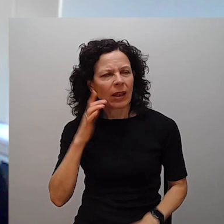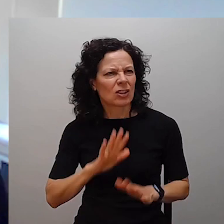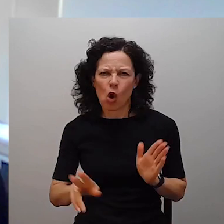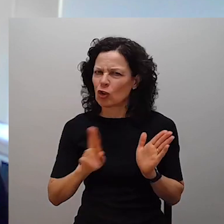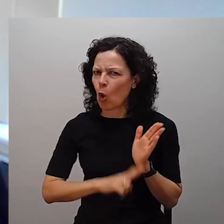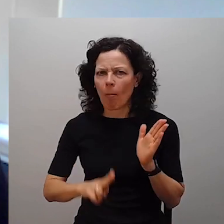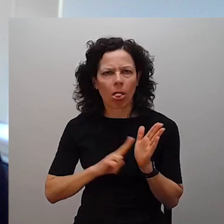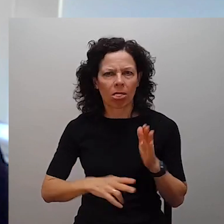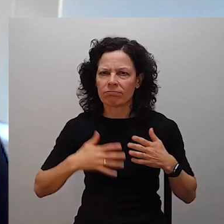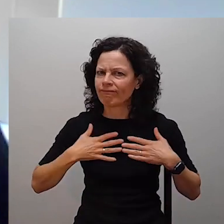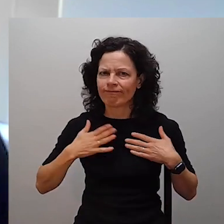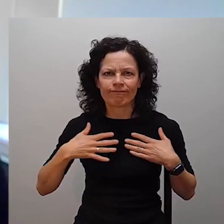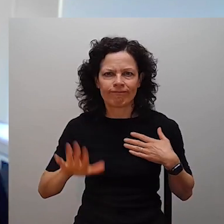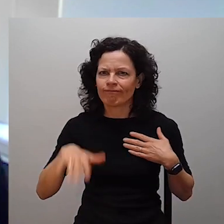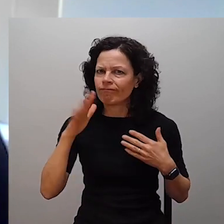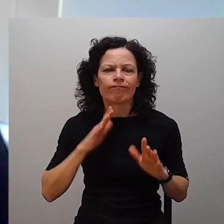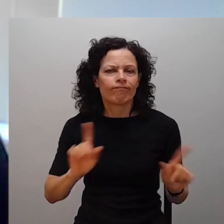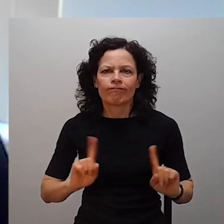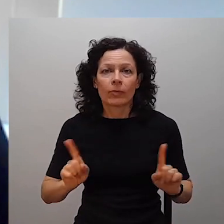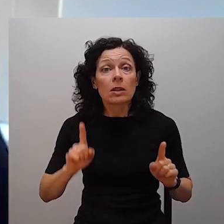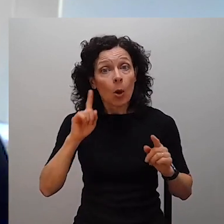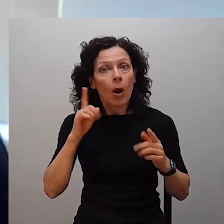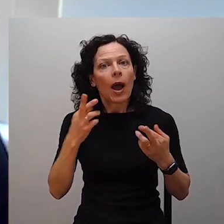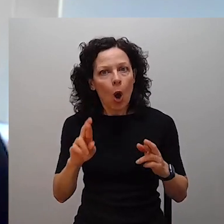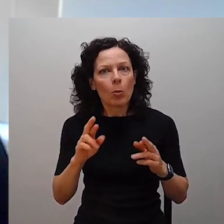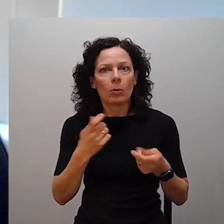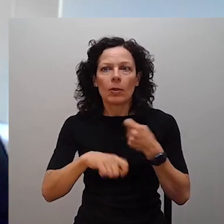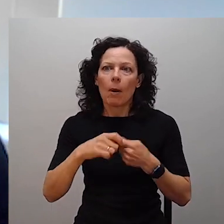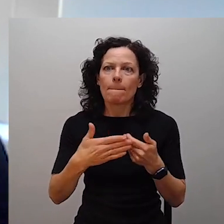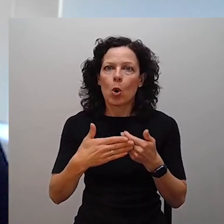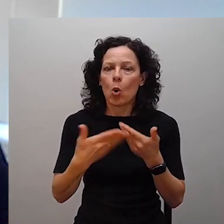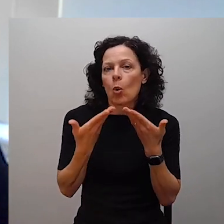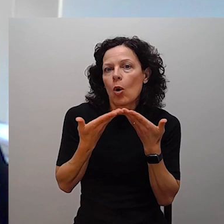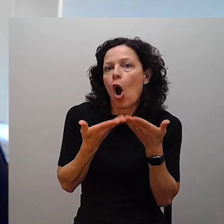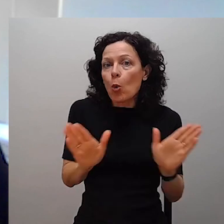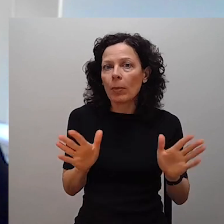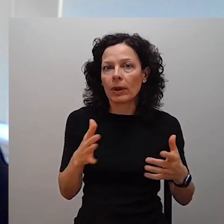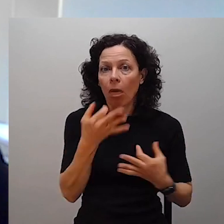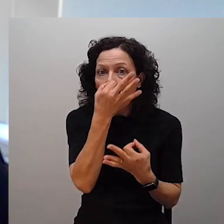normal for us to do. So I'm hoping that it will open everything up a little bit more.